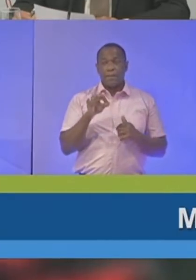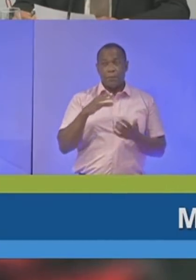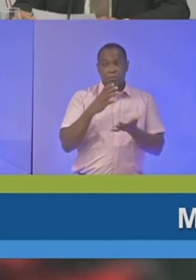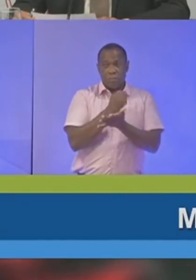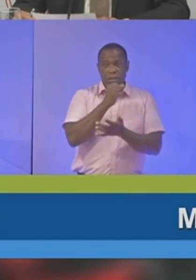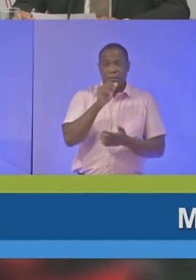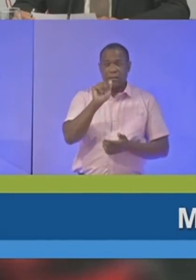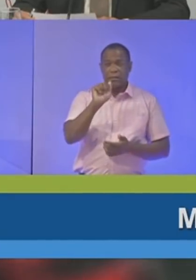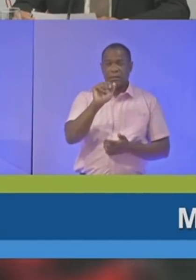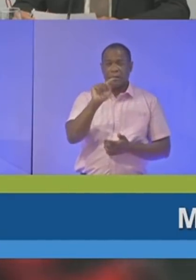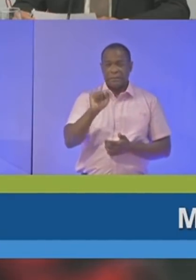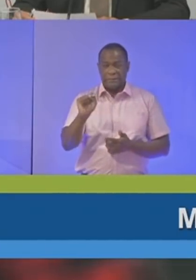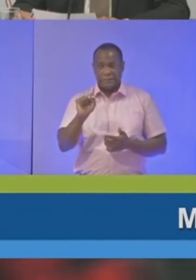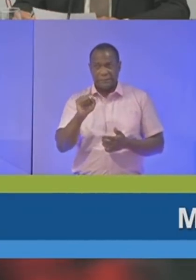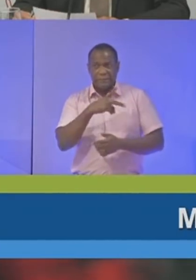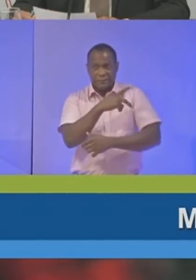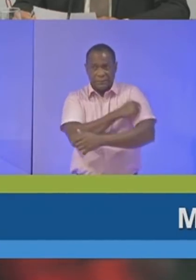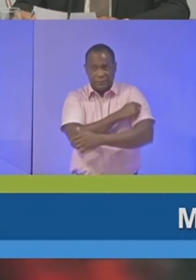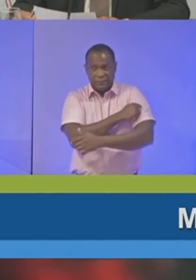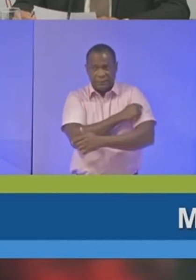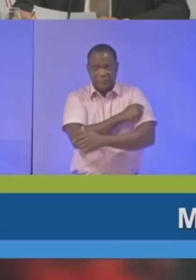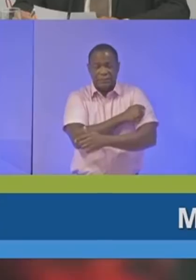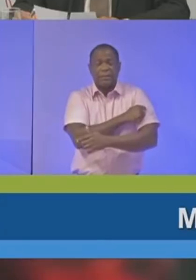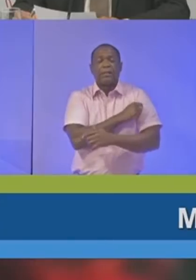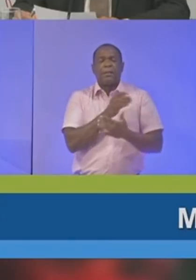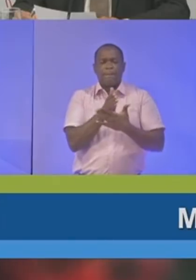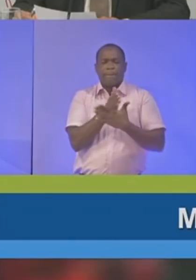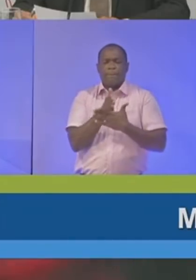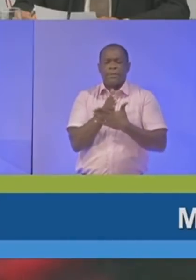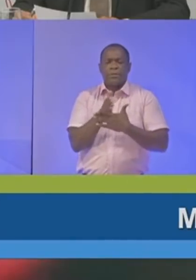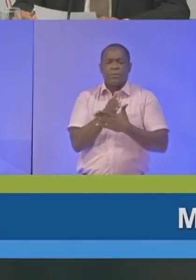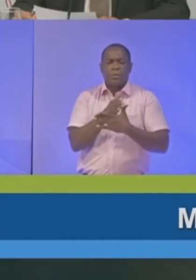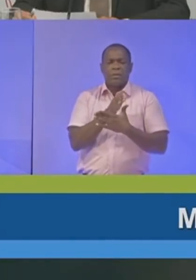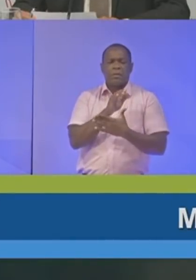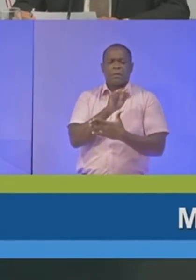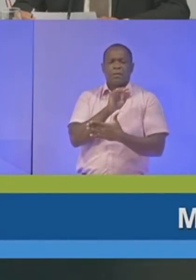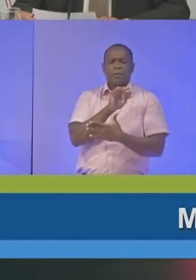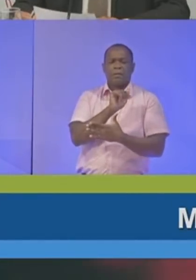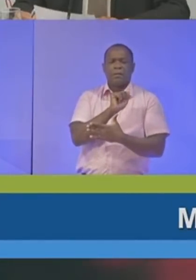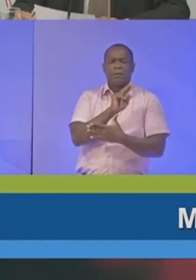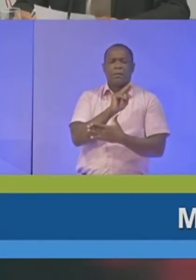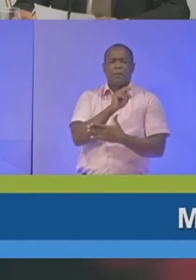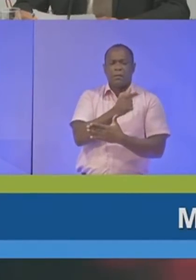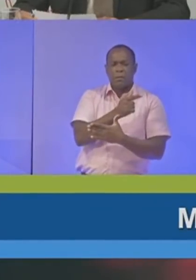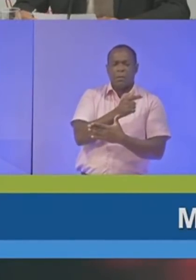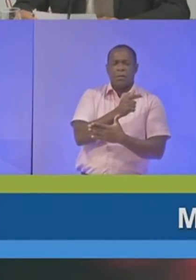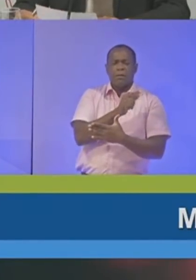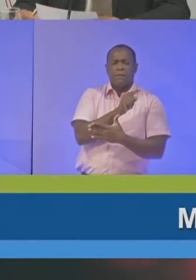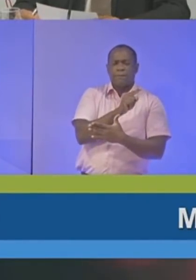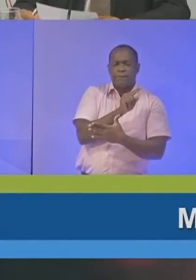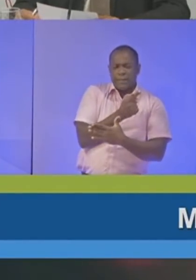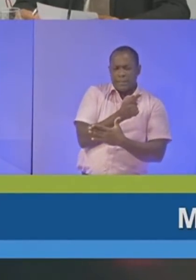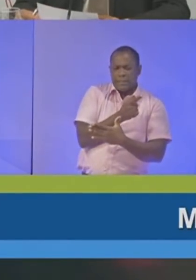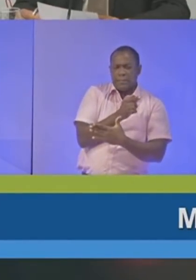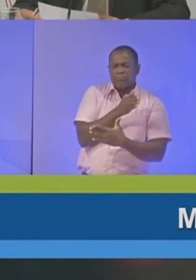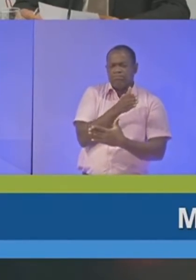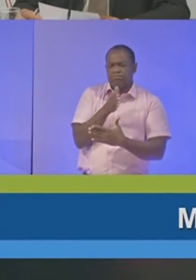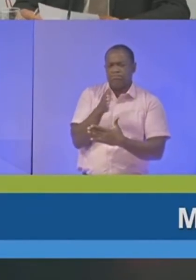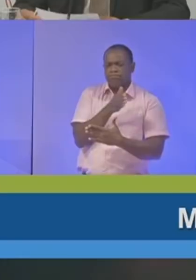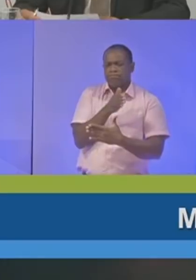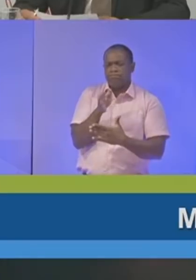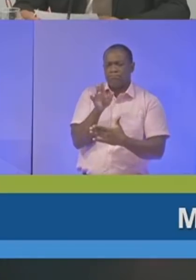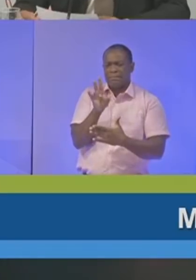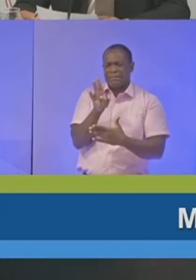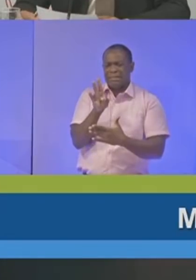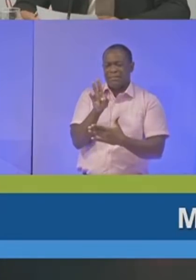doses between the 1st and 7th of August, you can now come in to get boosted between the